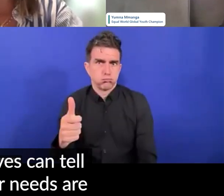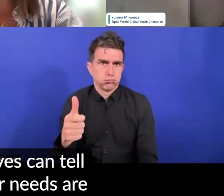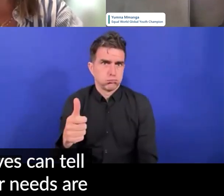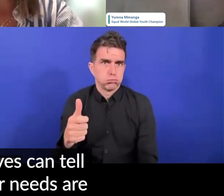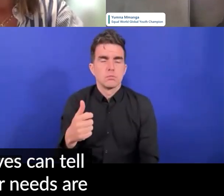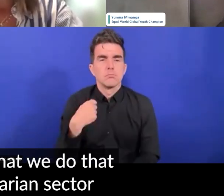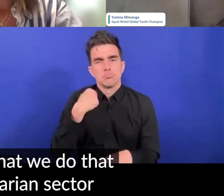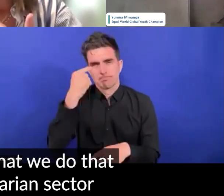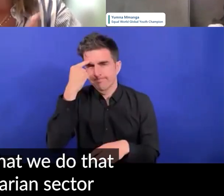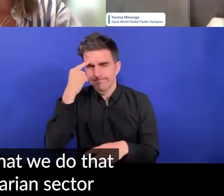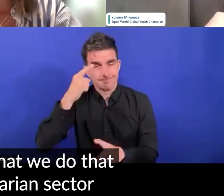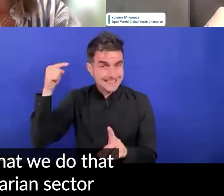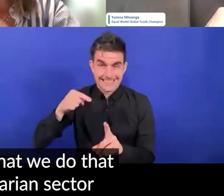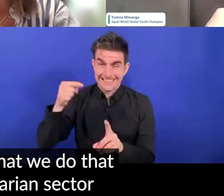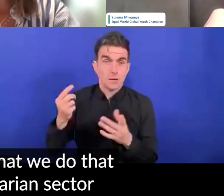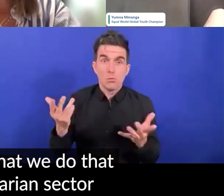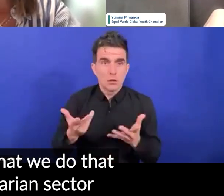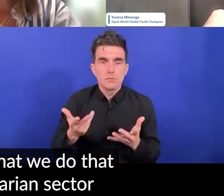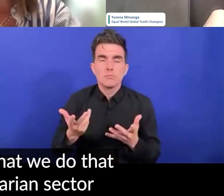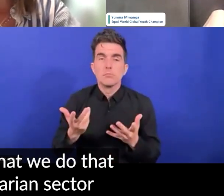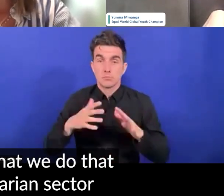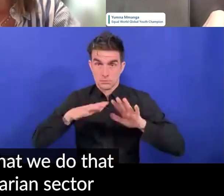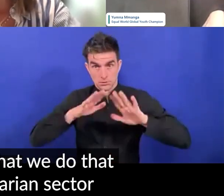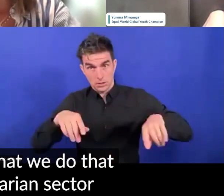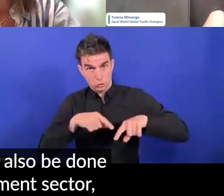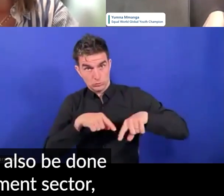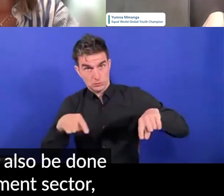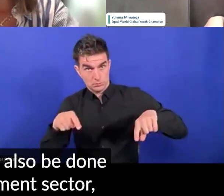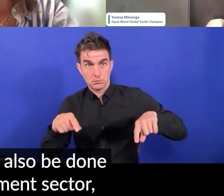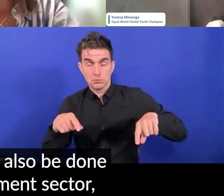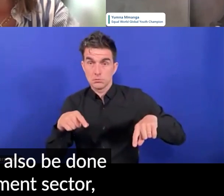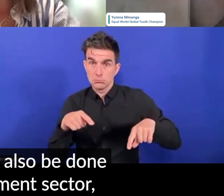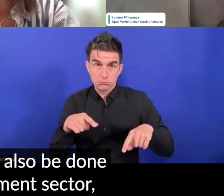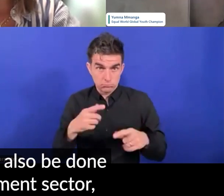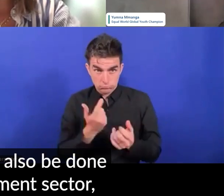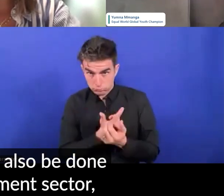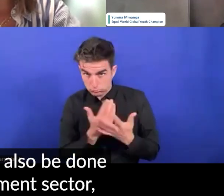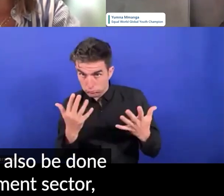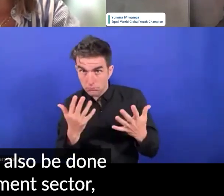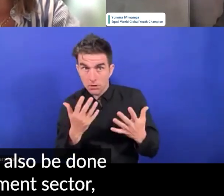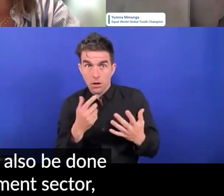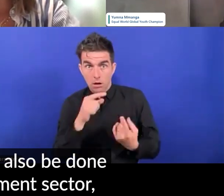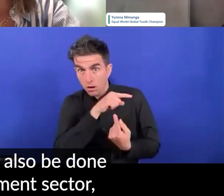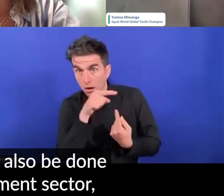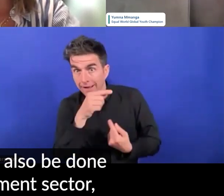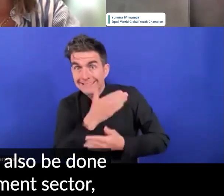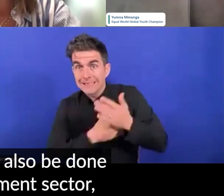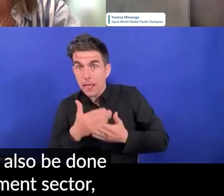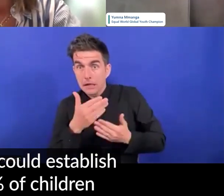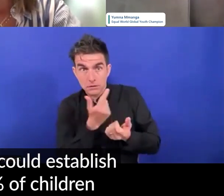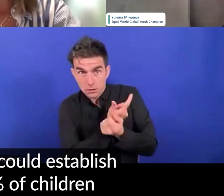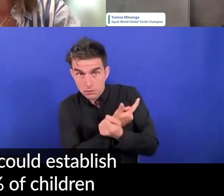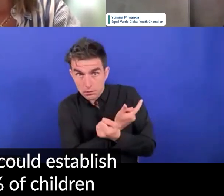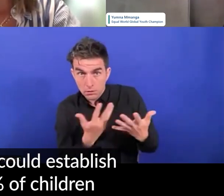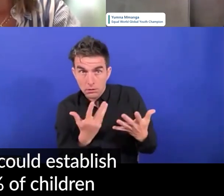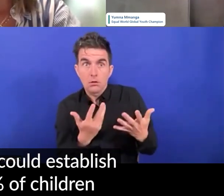needs are. And a few ways that we do that in the humanitarian sector, and I'm sure can also be done in the development sector.